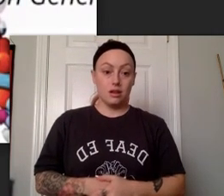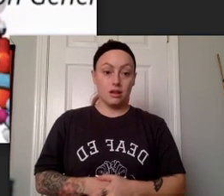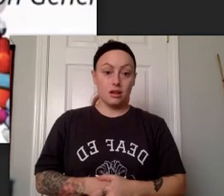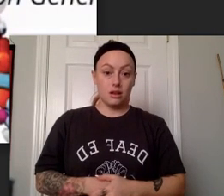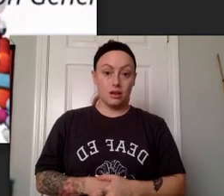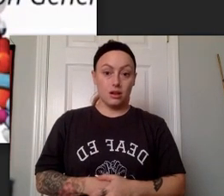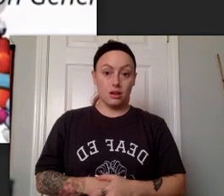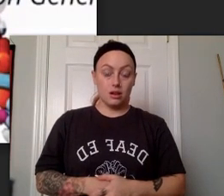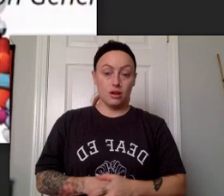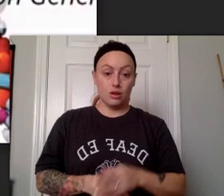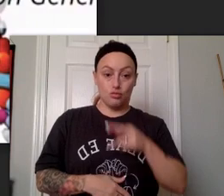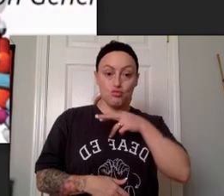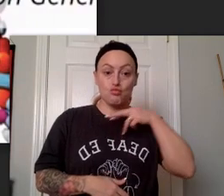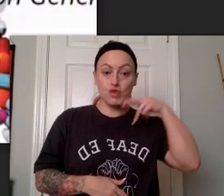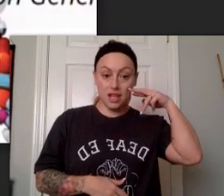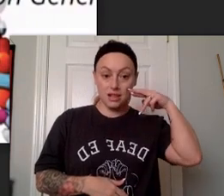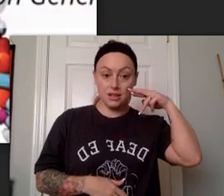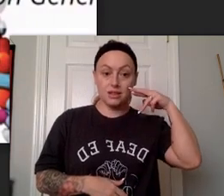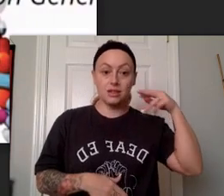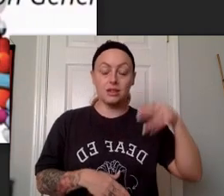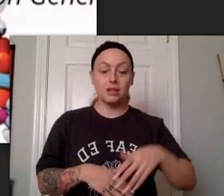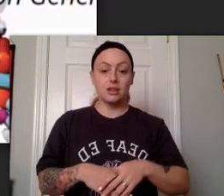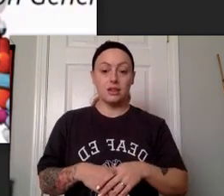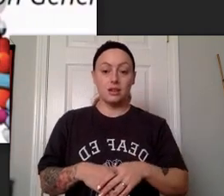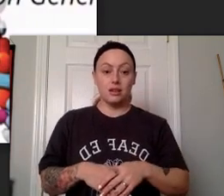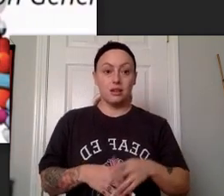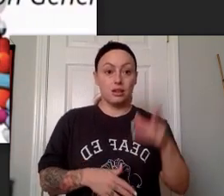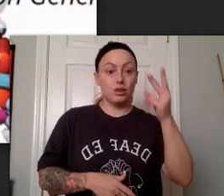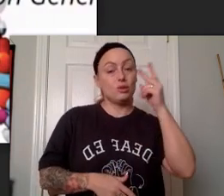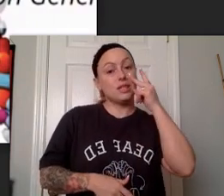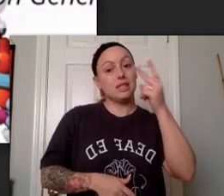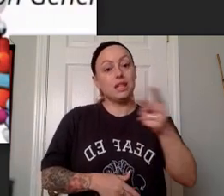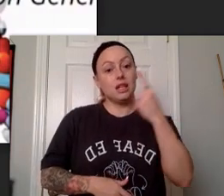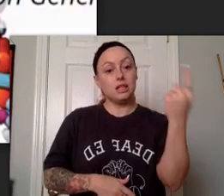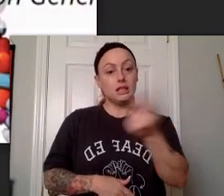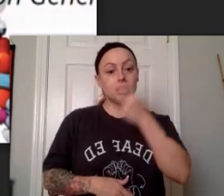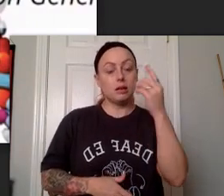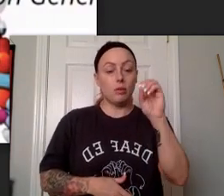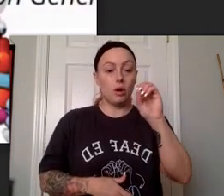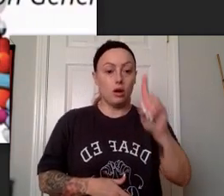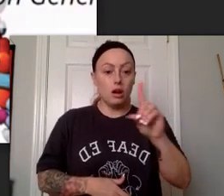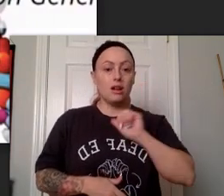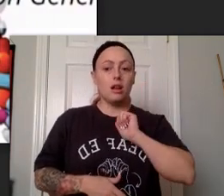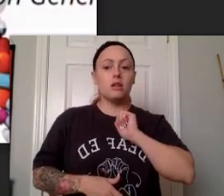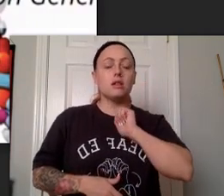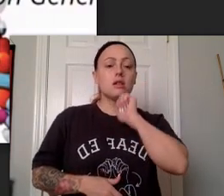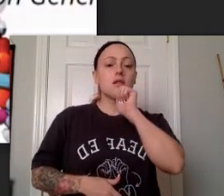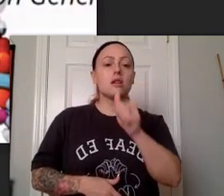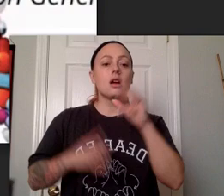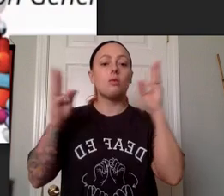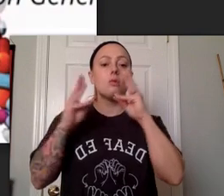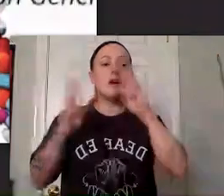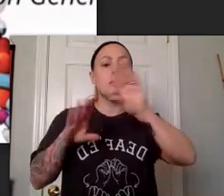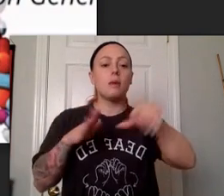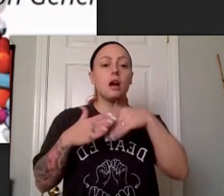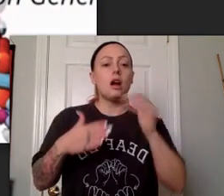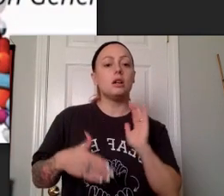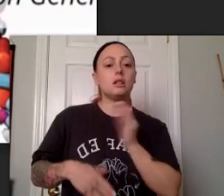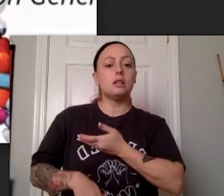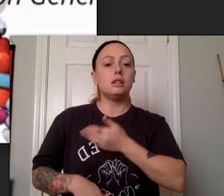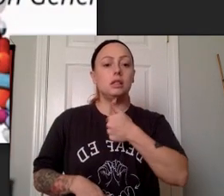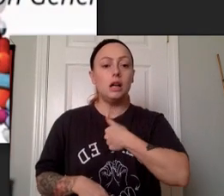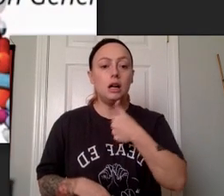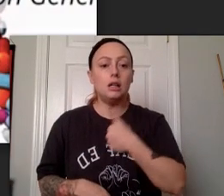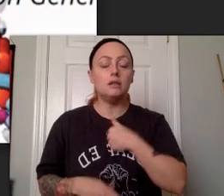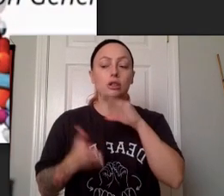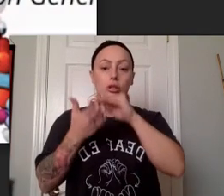with somebody who could overdose, we're not necessarily worried about ourselves or our students, hopefully, but it could